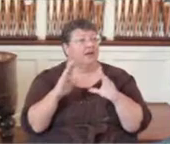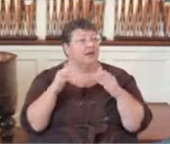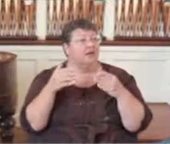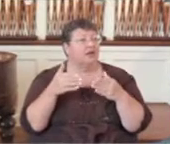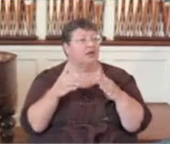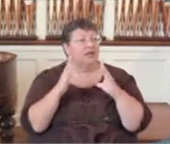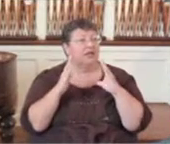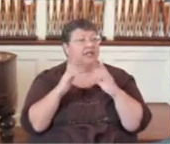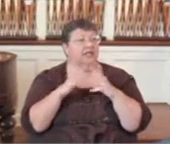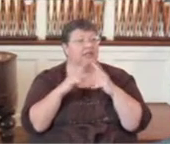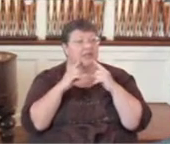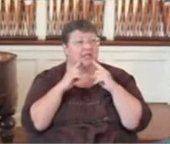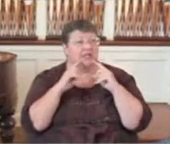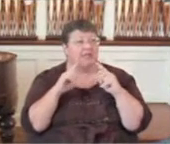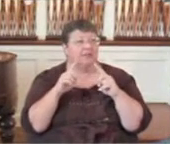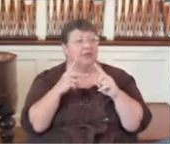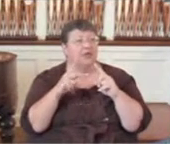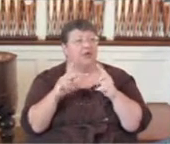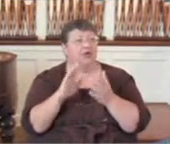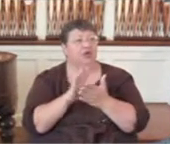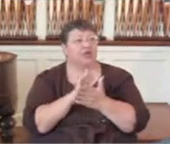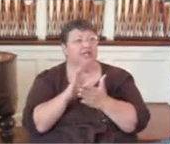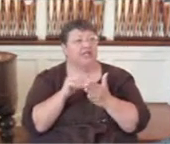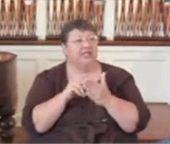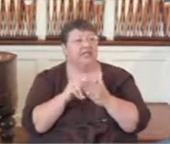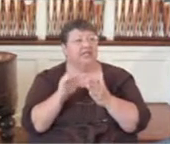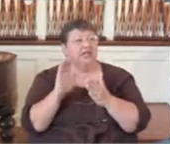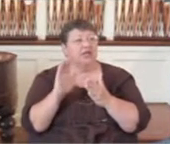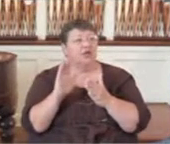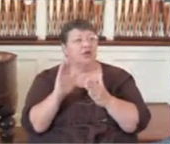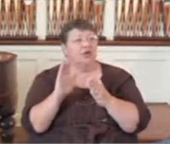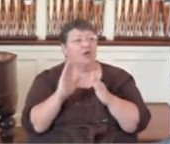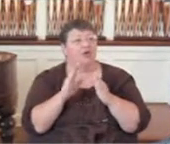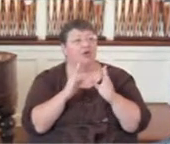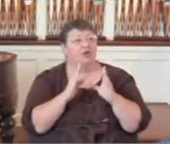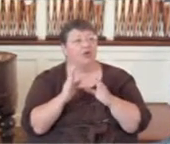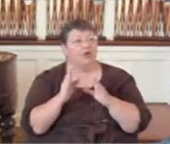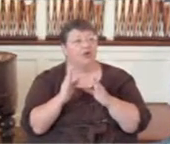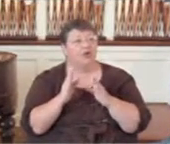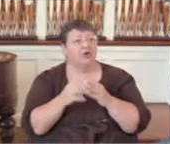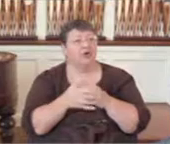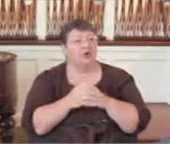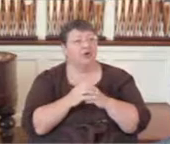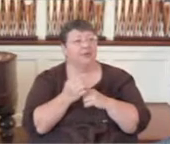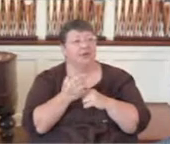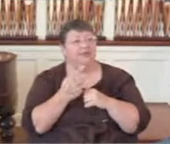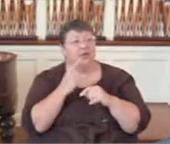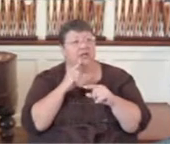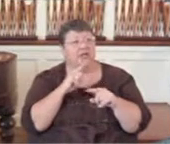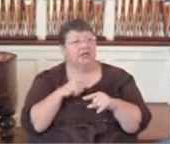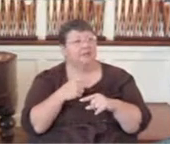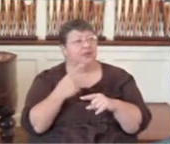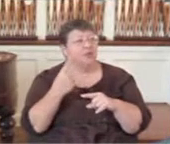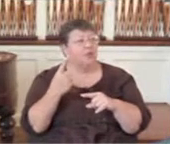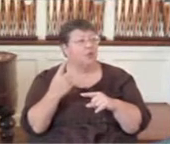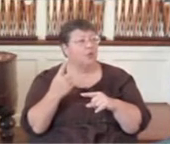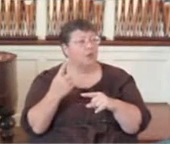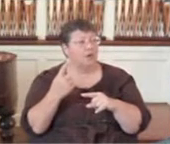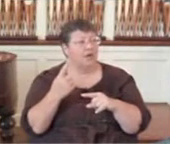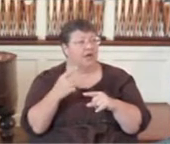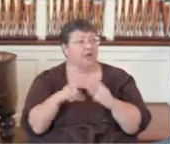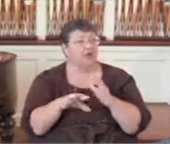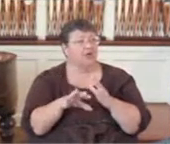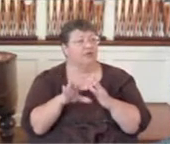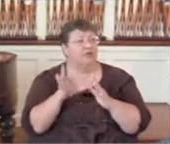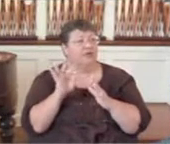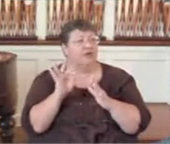the announcement sheet, the purple sheet that's in your order of worship. There are a few announcements. One, you'll